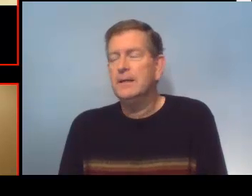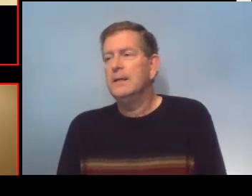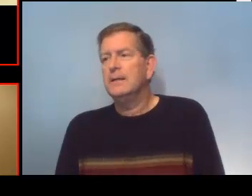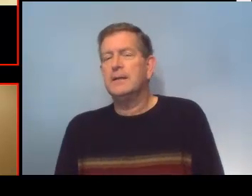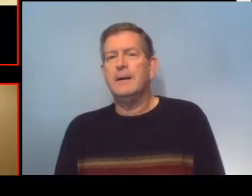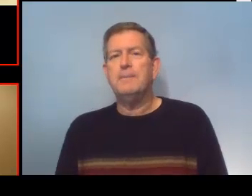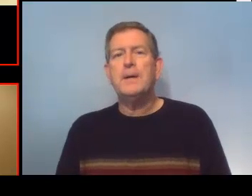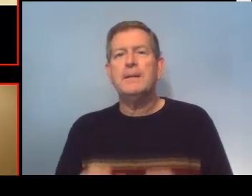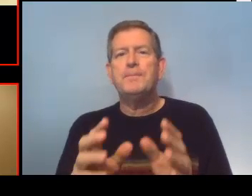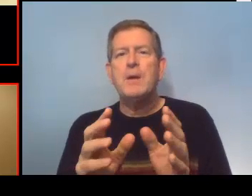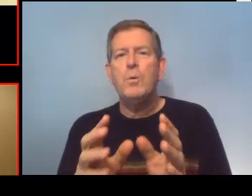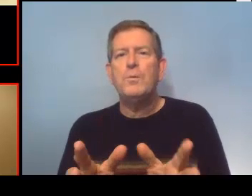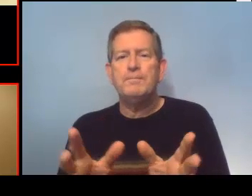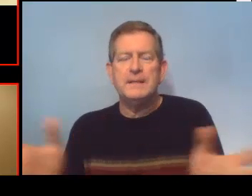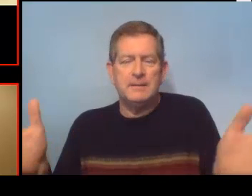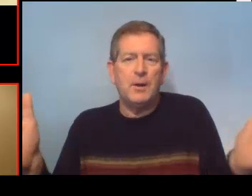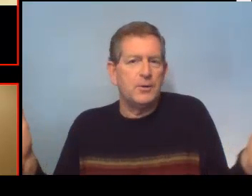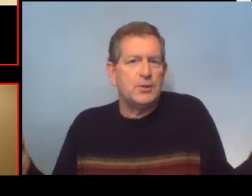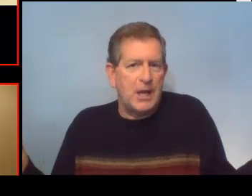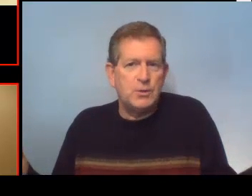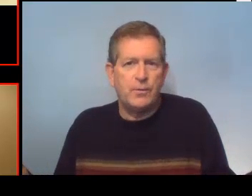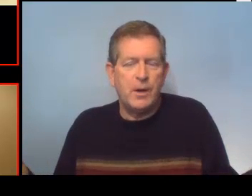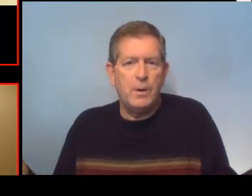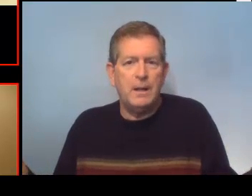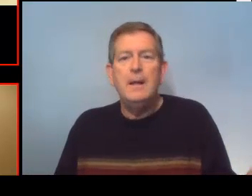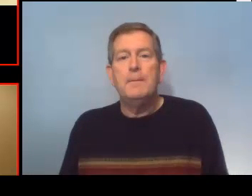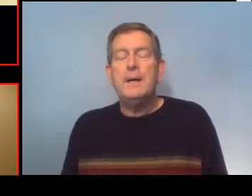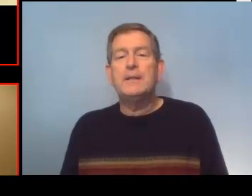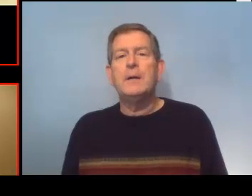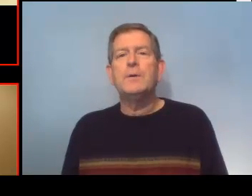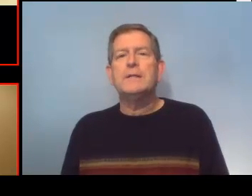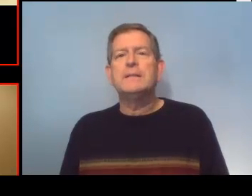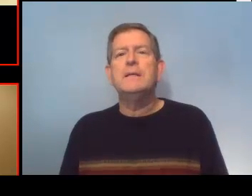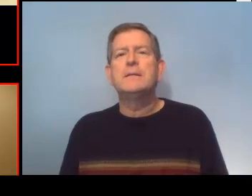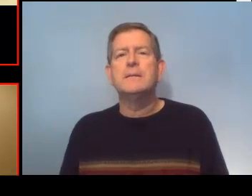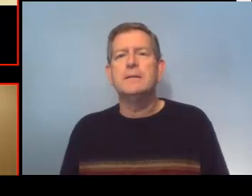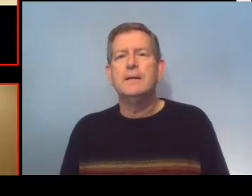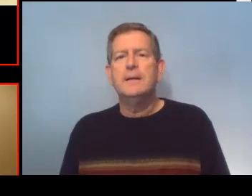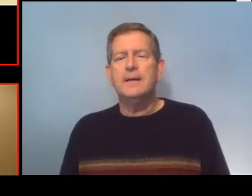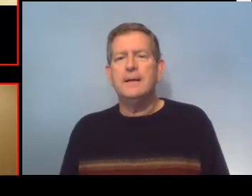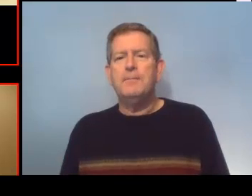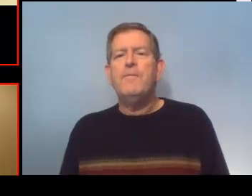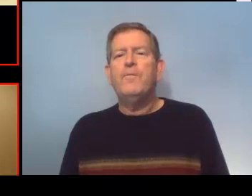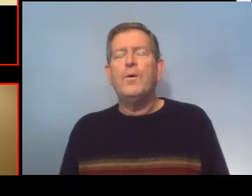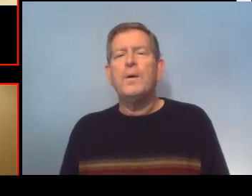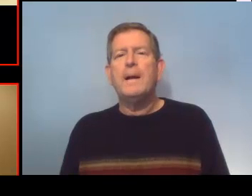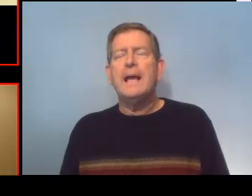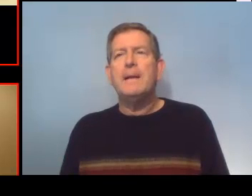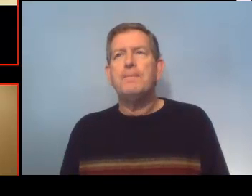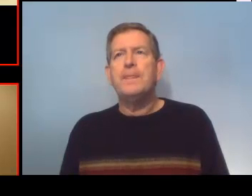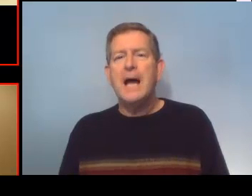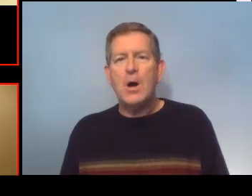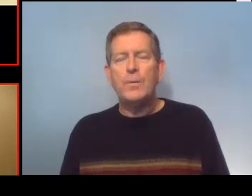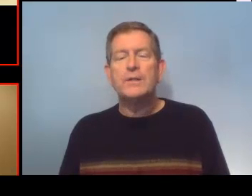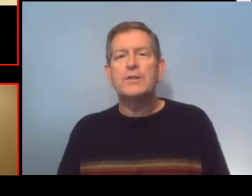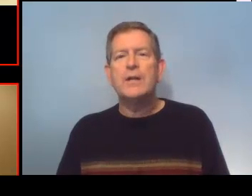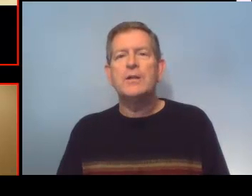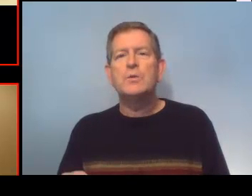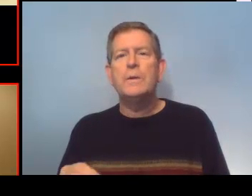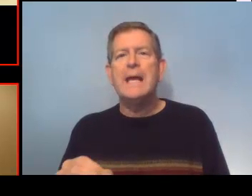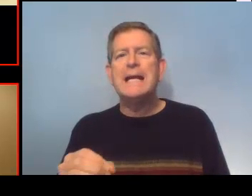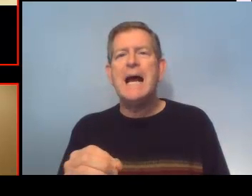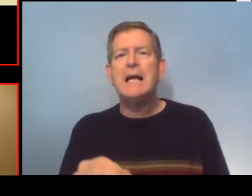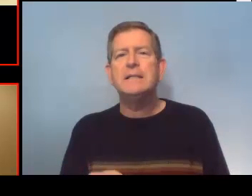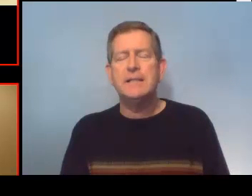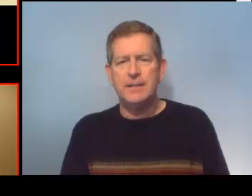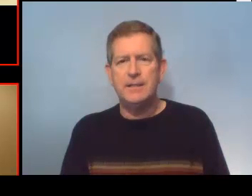that man. But they'll understand you very well. But the number six, before a noun that